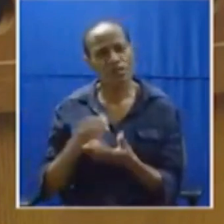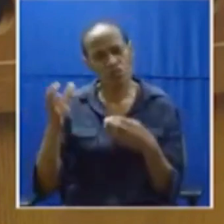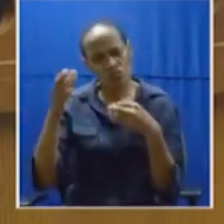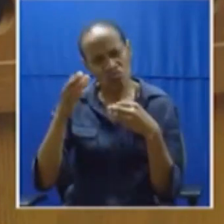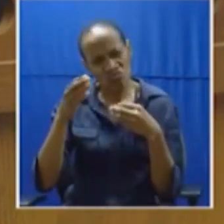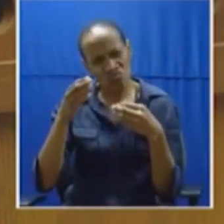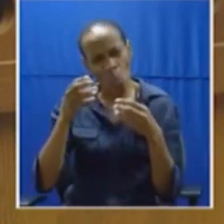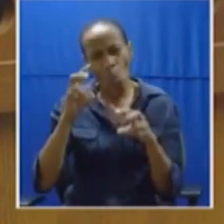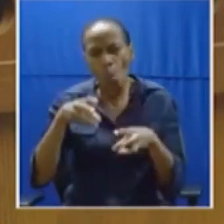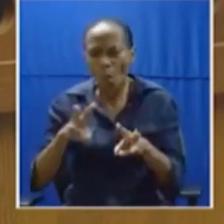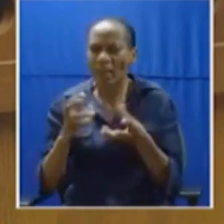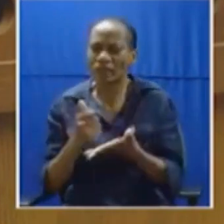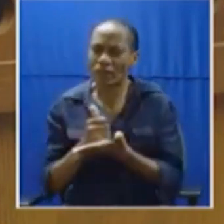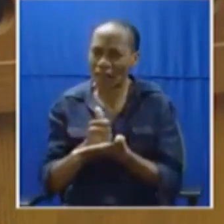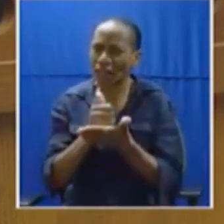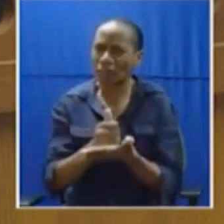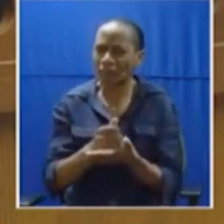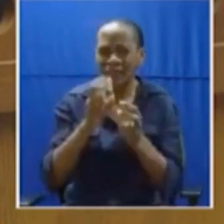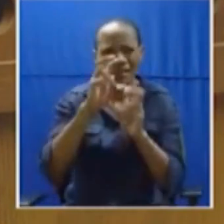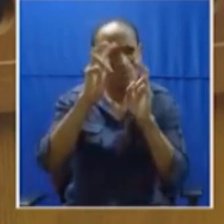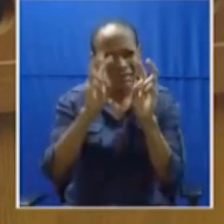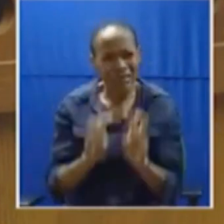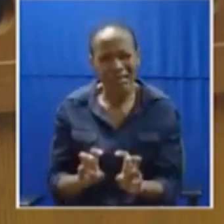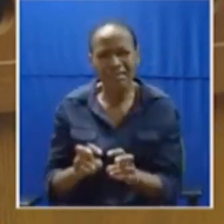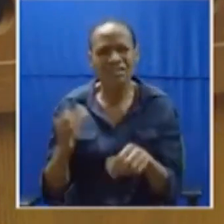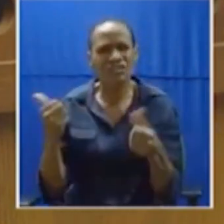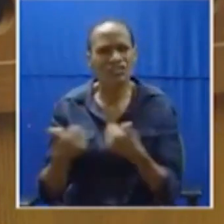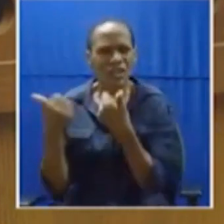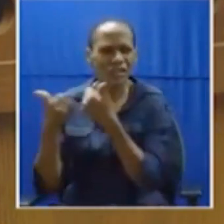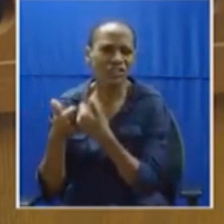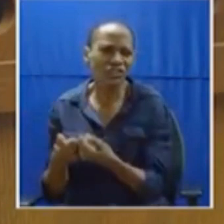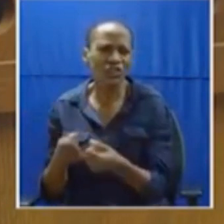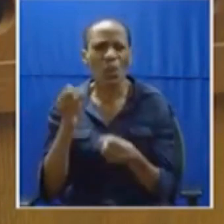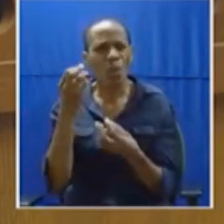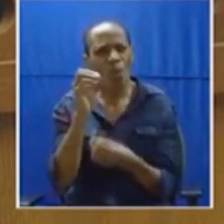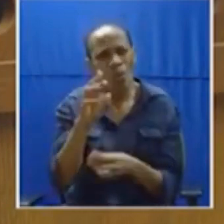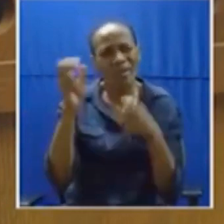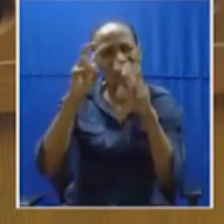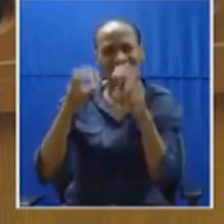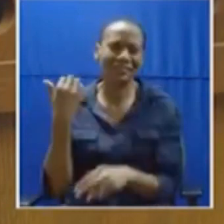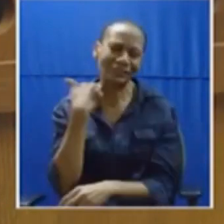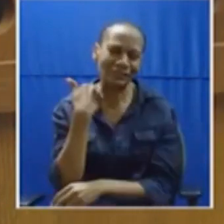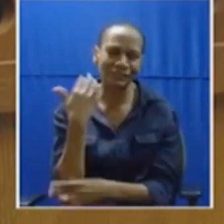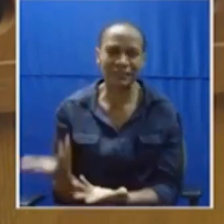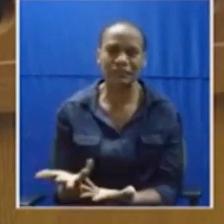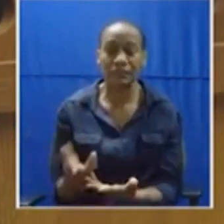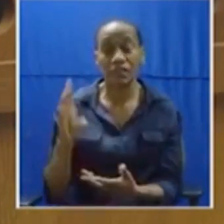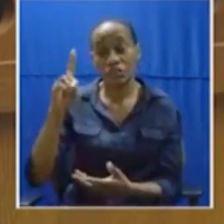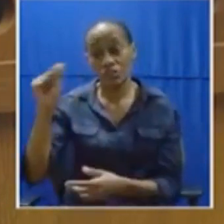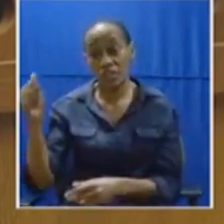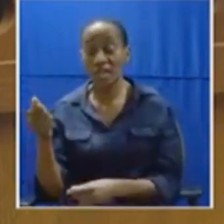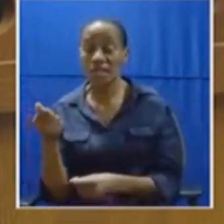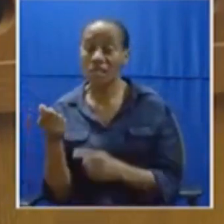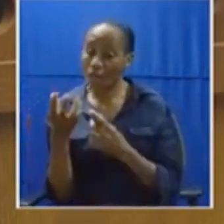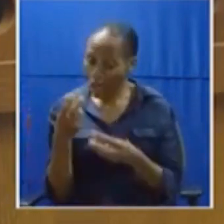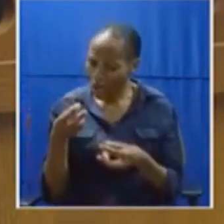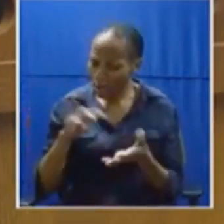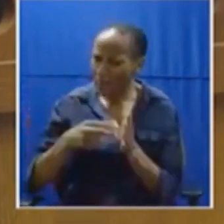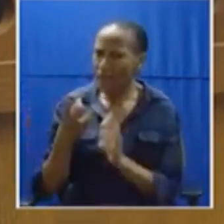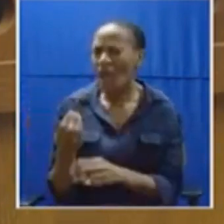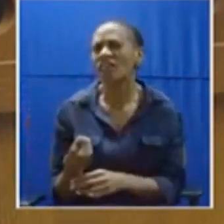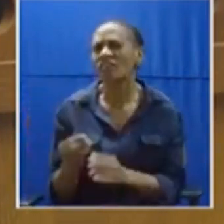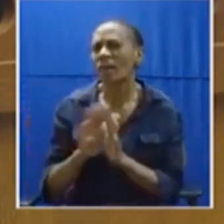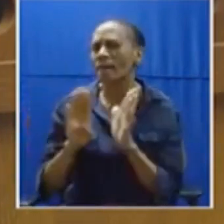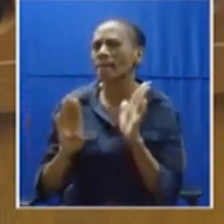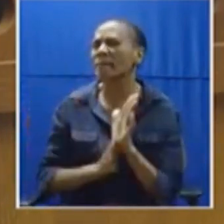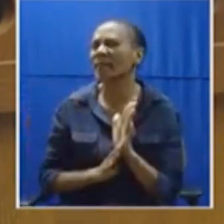with power failures and electricity spike prices. The DA introduced the cheaper electricity bill, which will see Eskom split